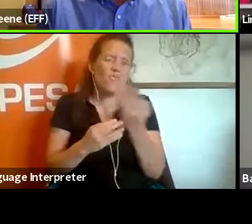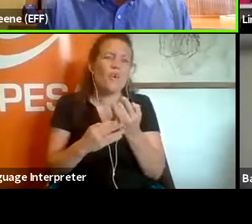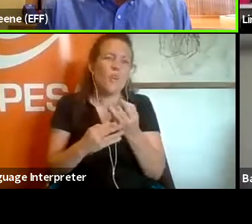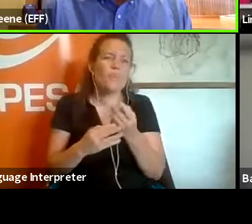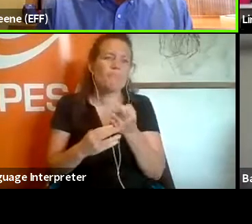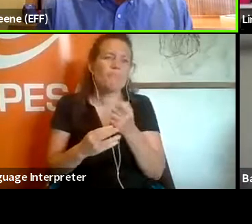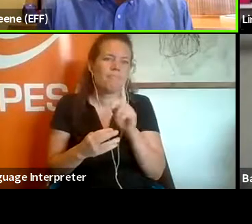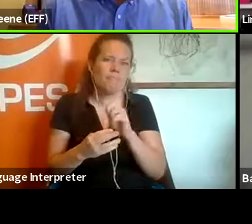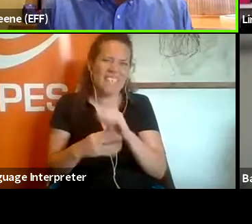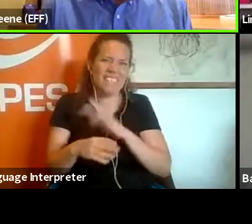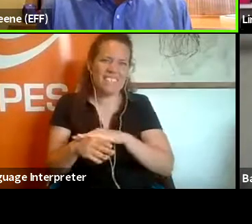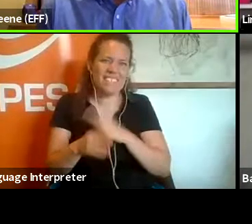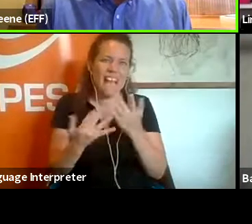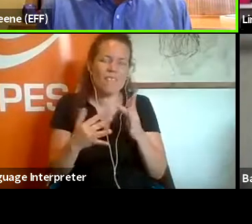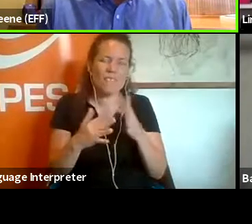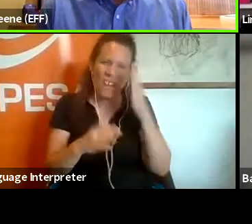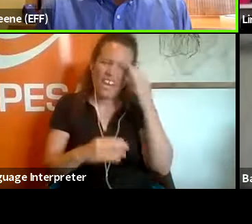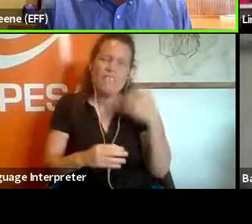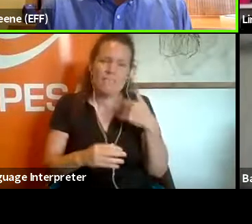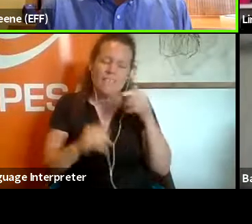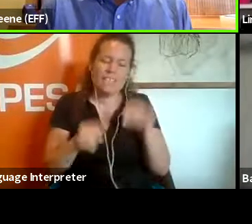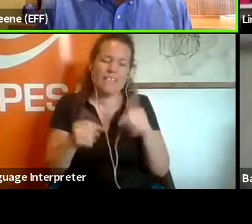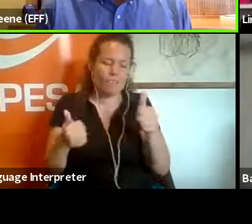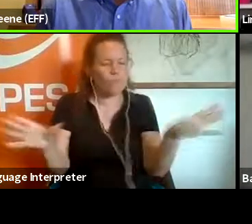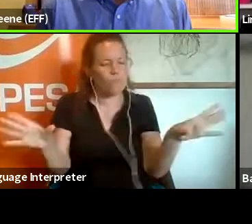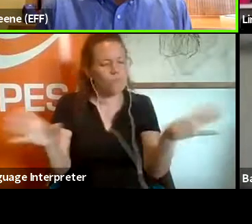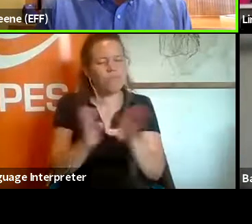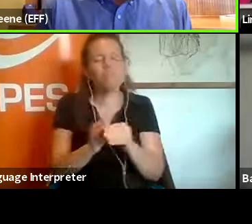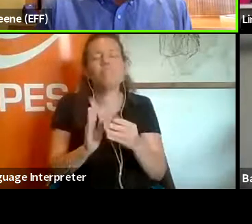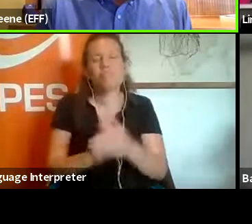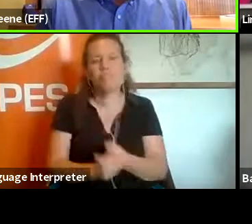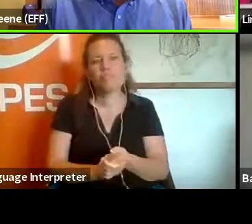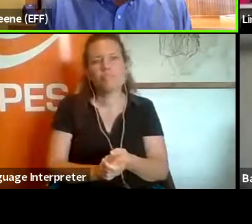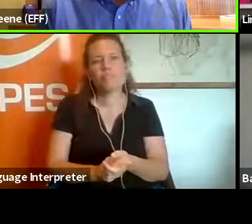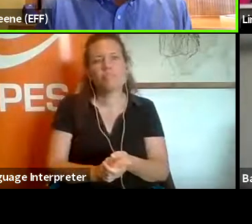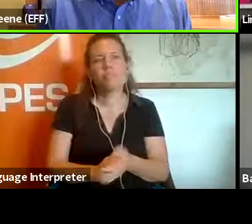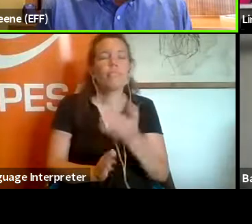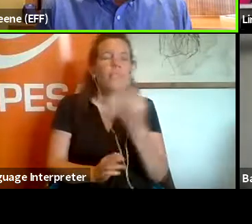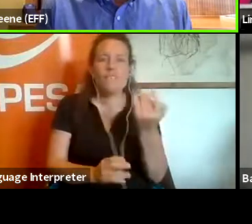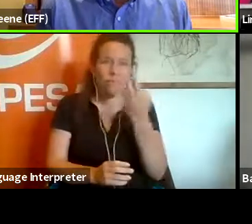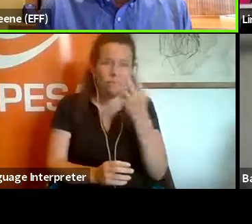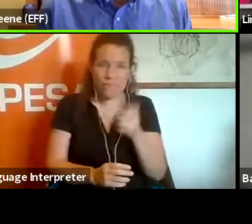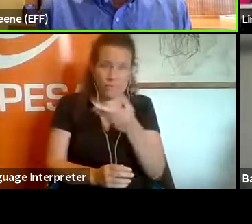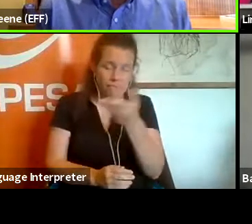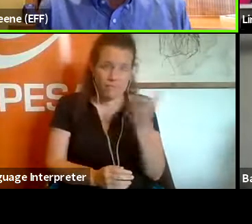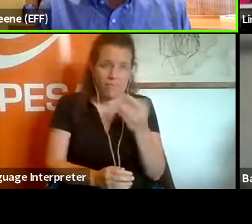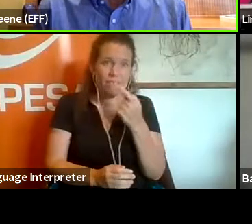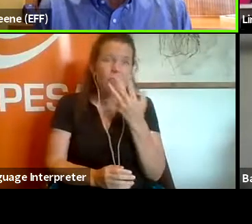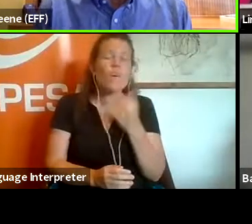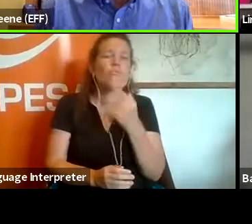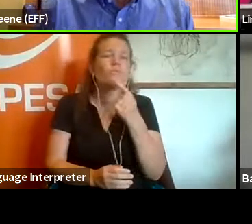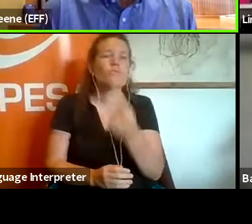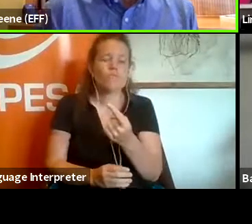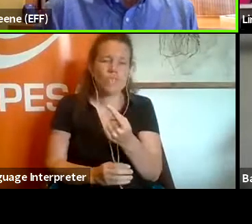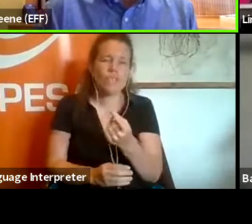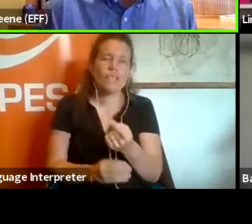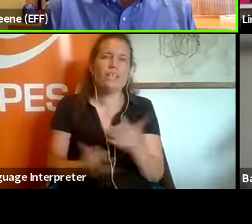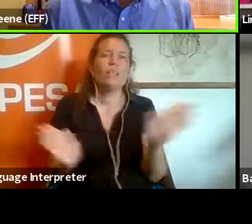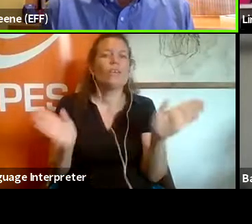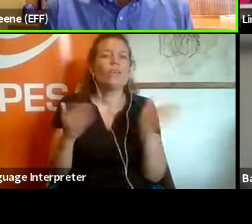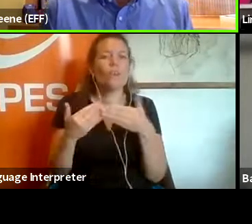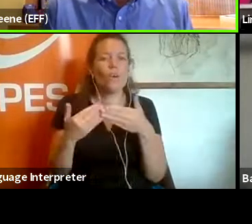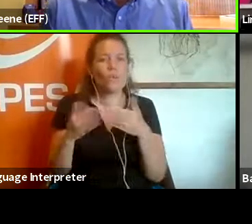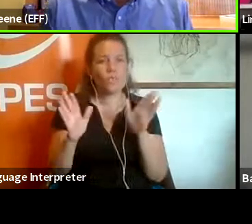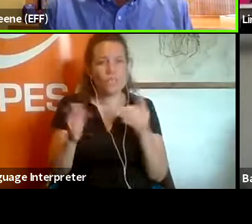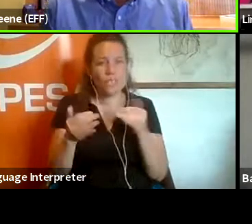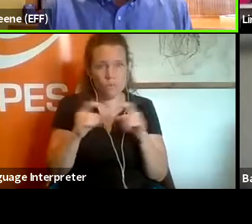fine to wrap up. If anyone has any closing words, I'm happy to have time for that. I can just say that,